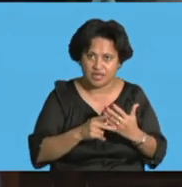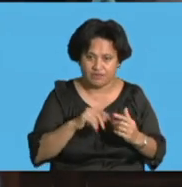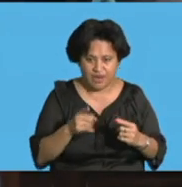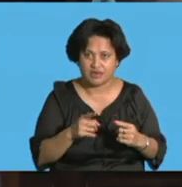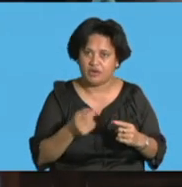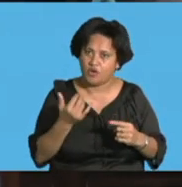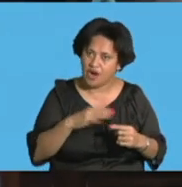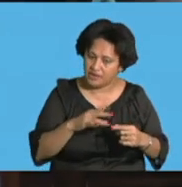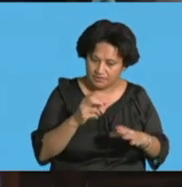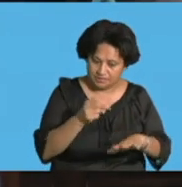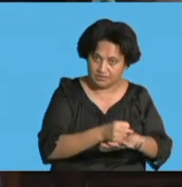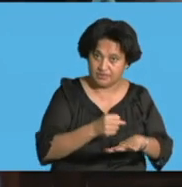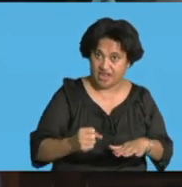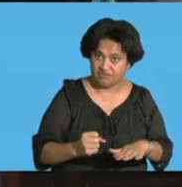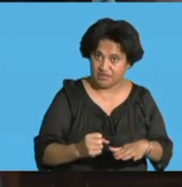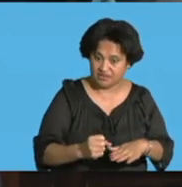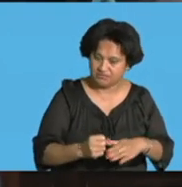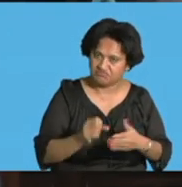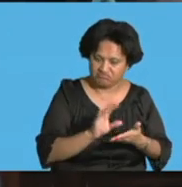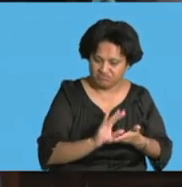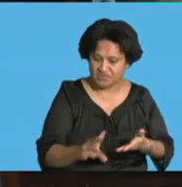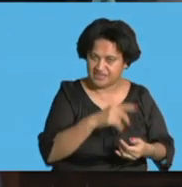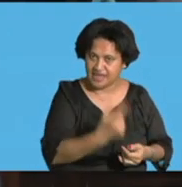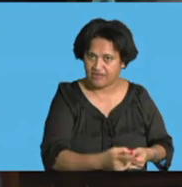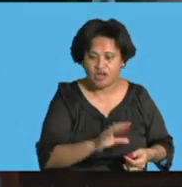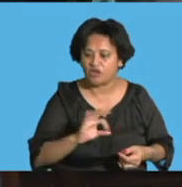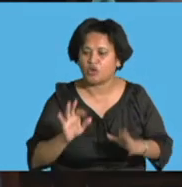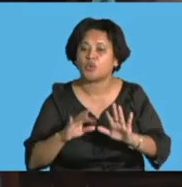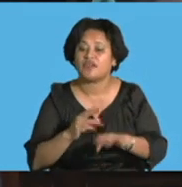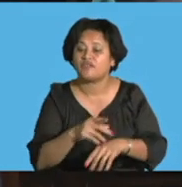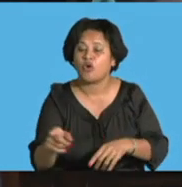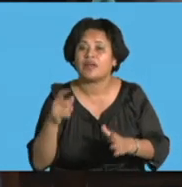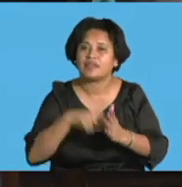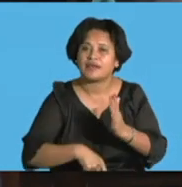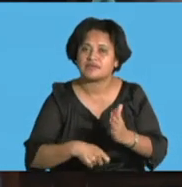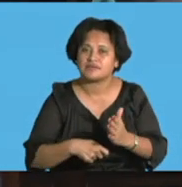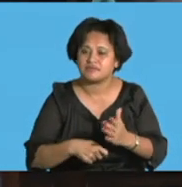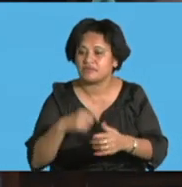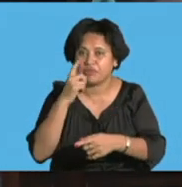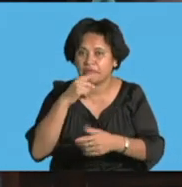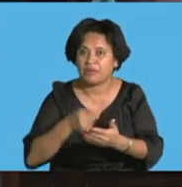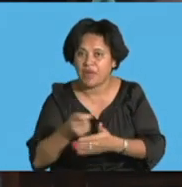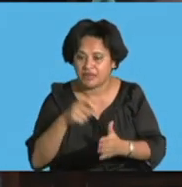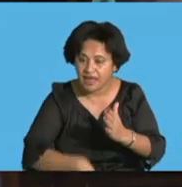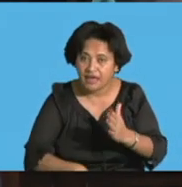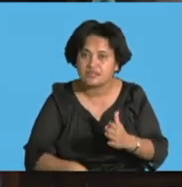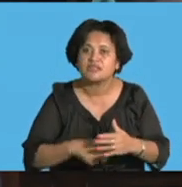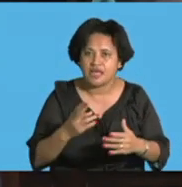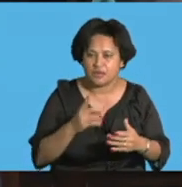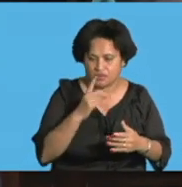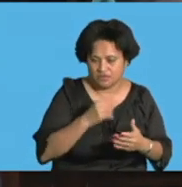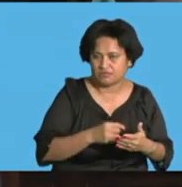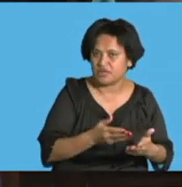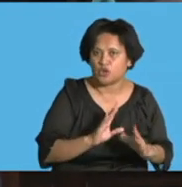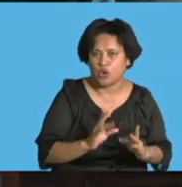genuine commitment by the government in making towns and cities a more livable place for all. Mr. Speaker, sir, the projects that are expected